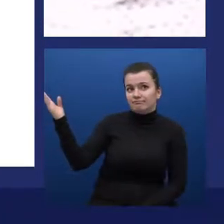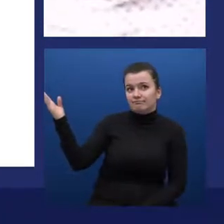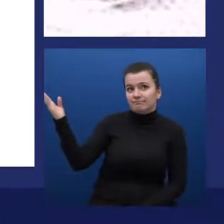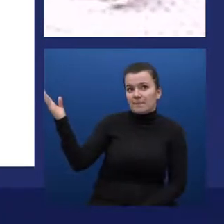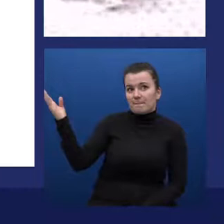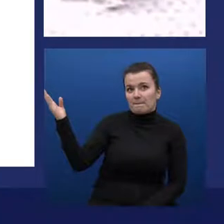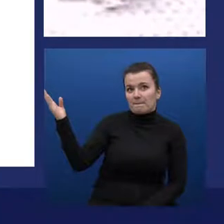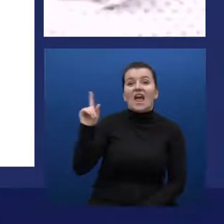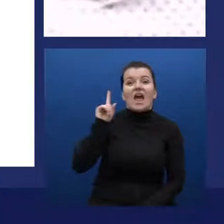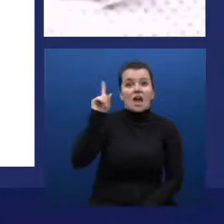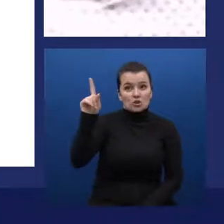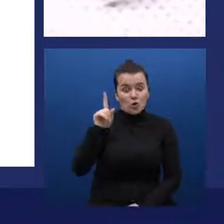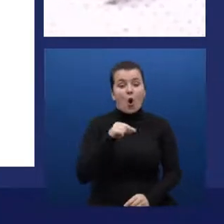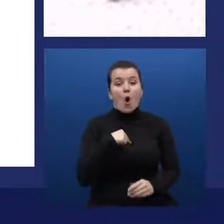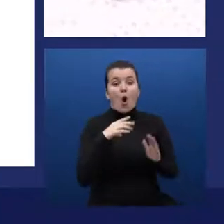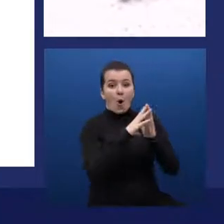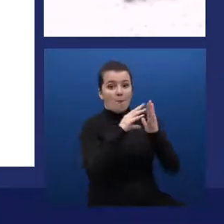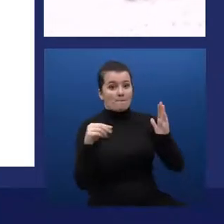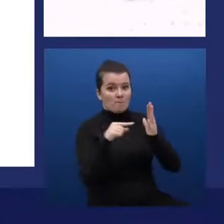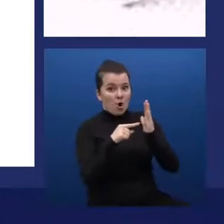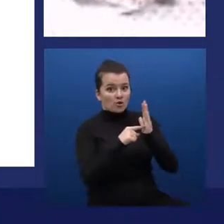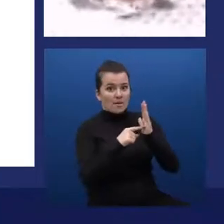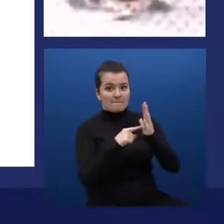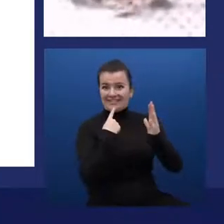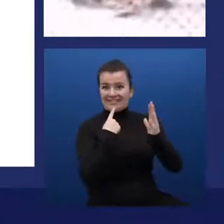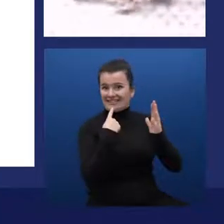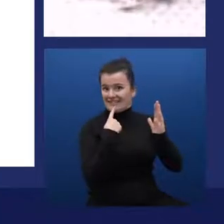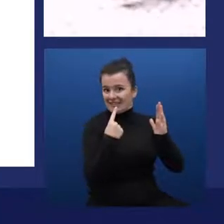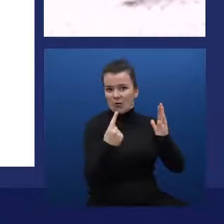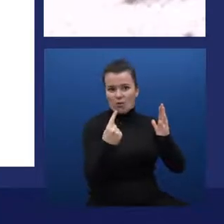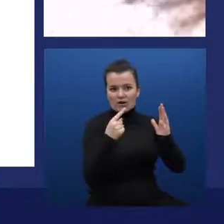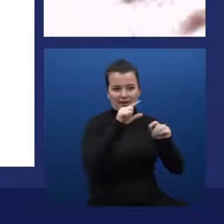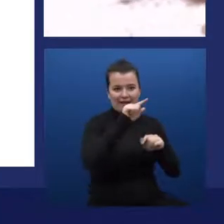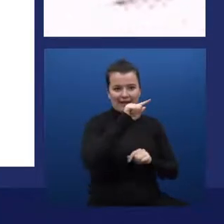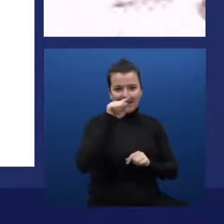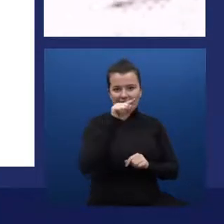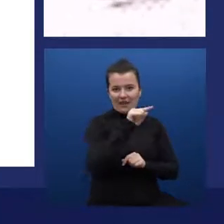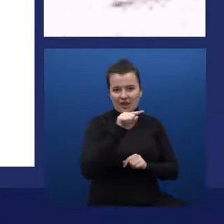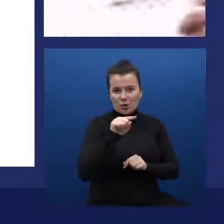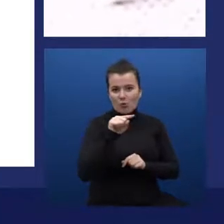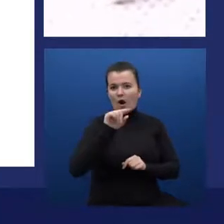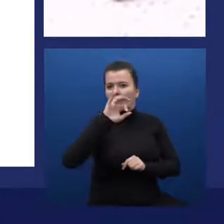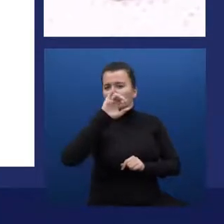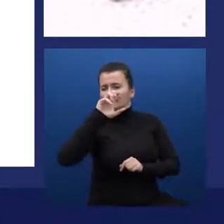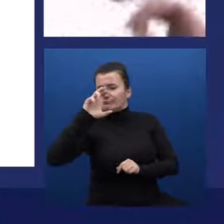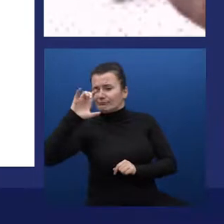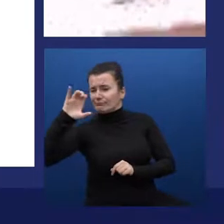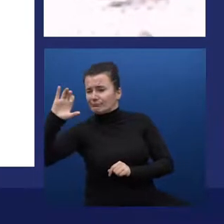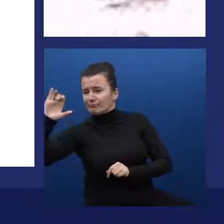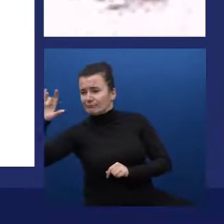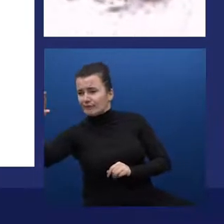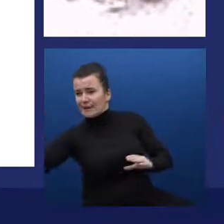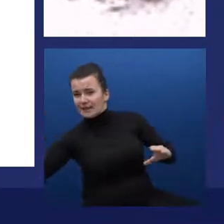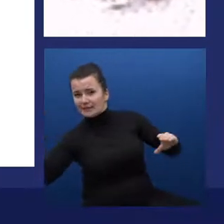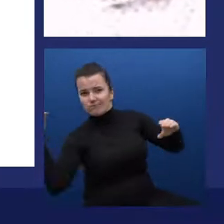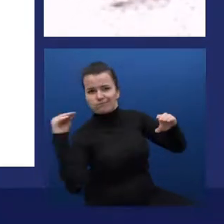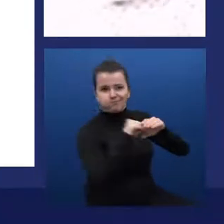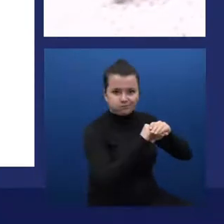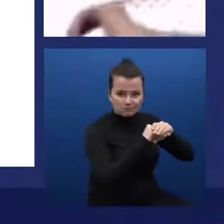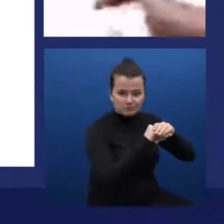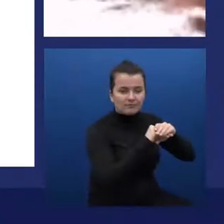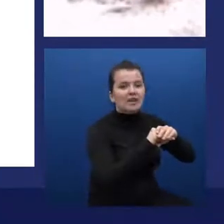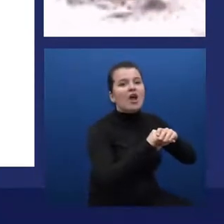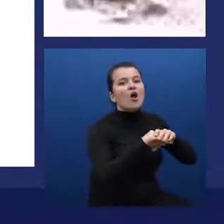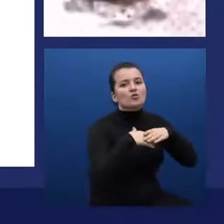to tell it what the shape of the function looks like. And then there's internal parameters that it learns. In our case, with deep